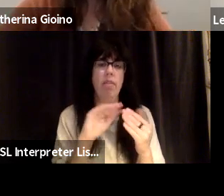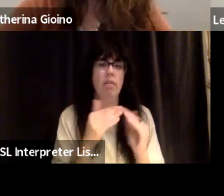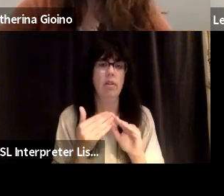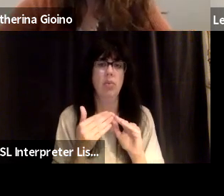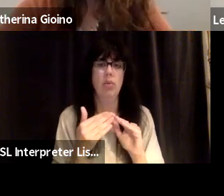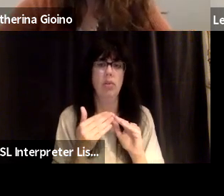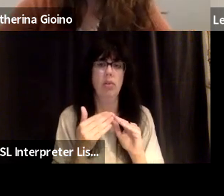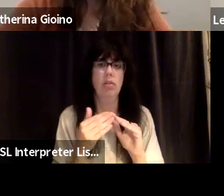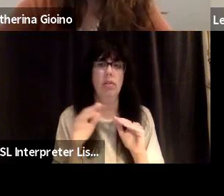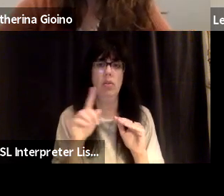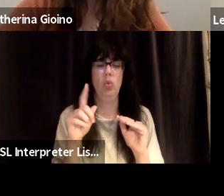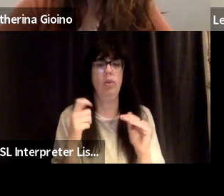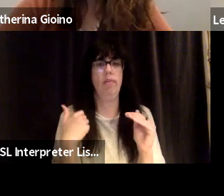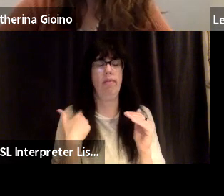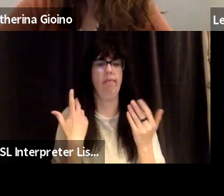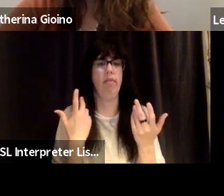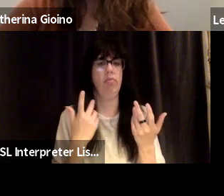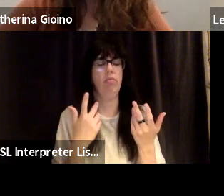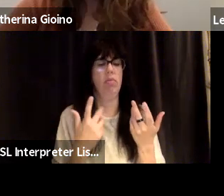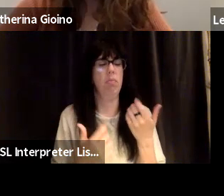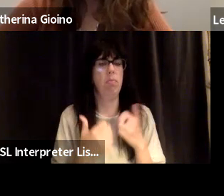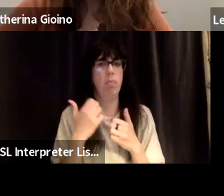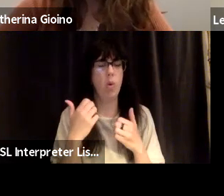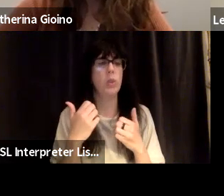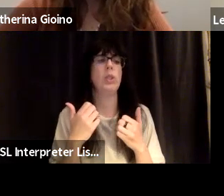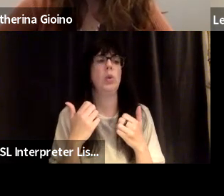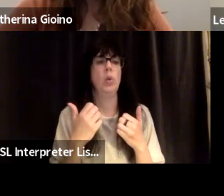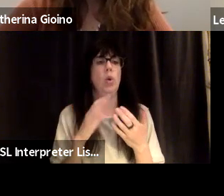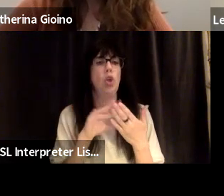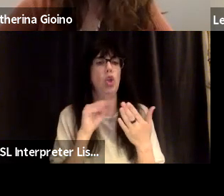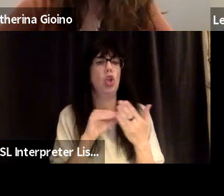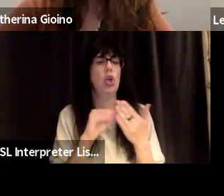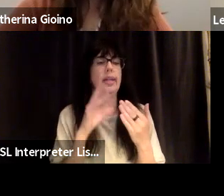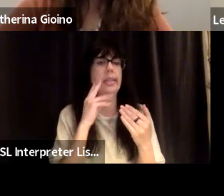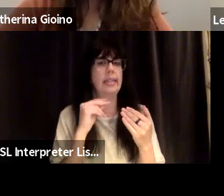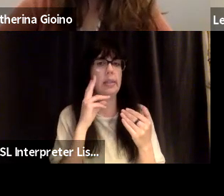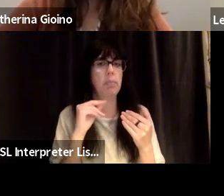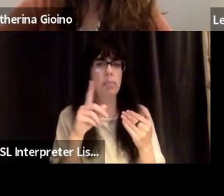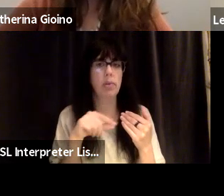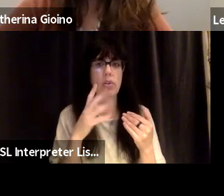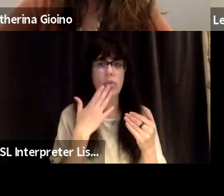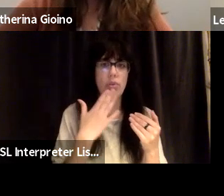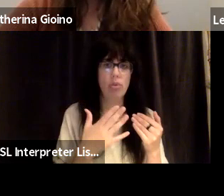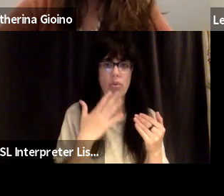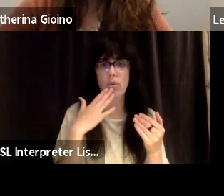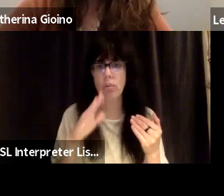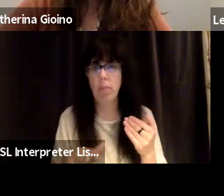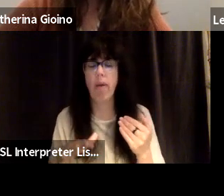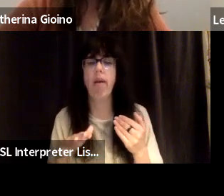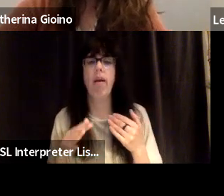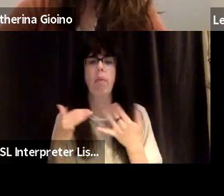it's where I've had the most formative of my experiences, whether they were good or bad. I mean, I think about playing Little League baseball